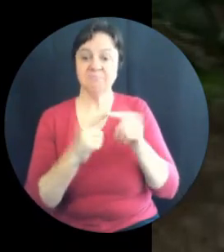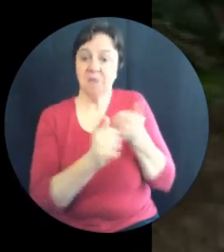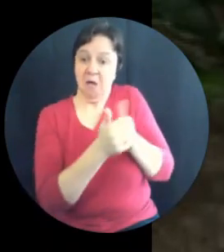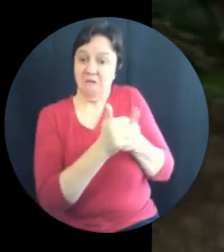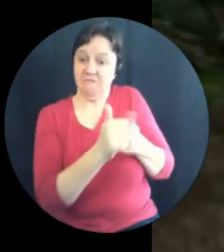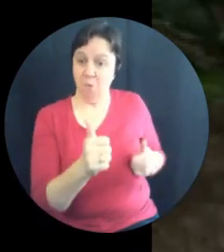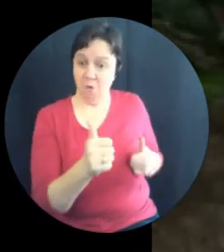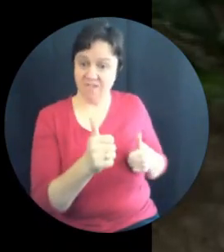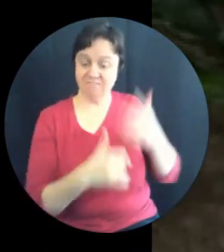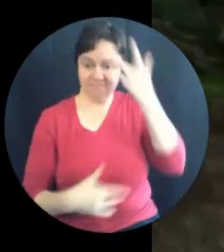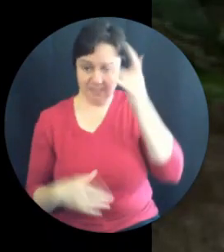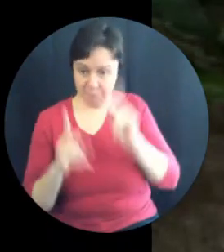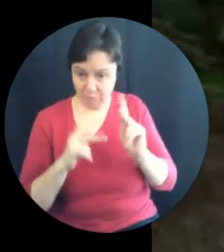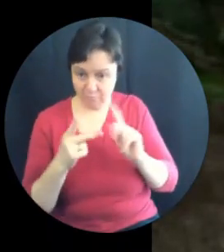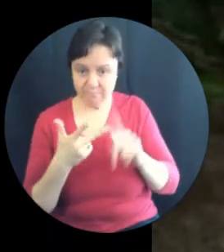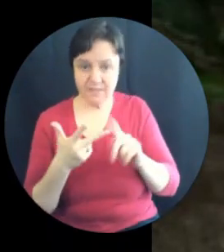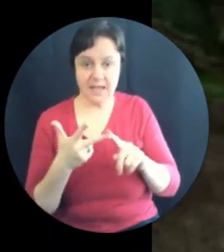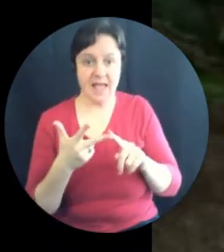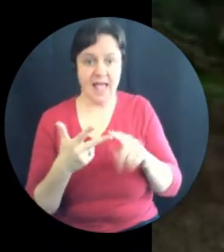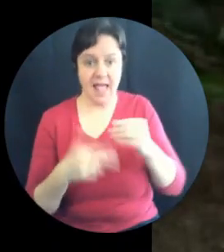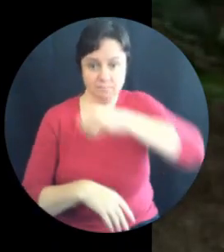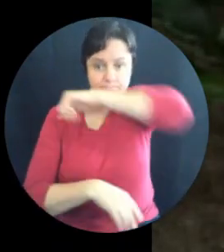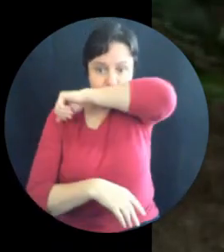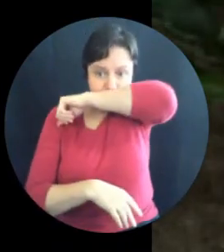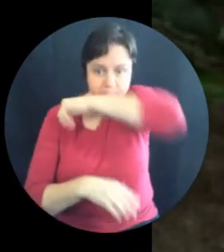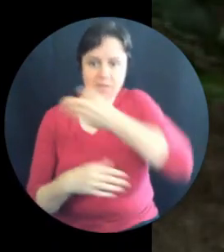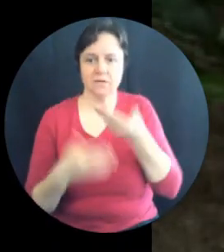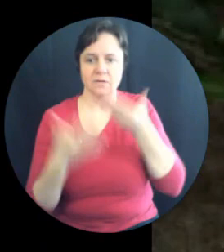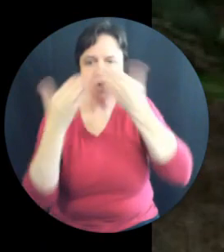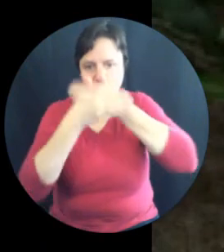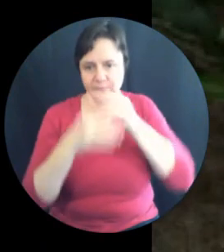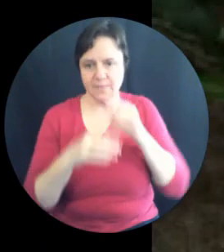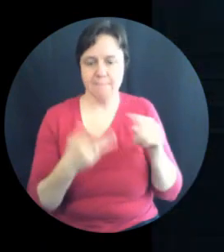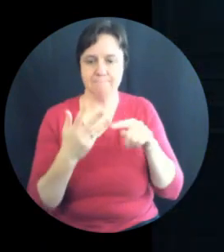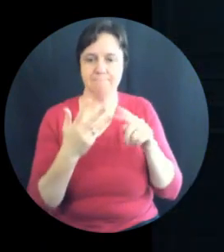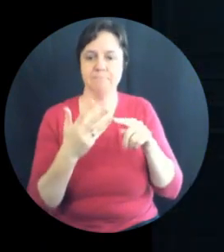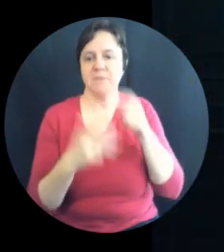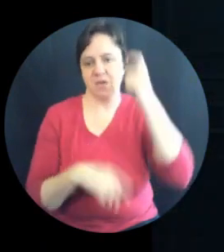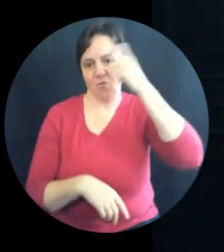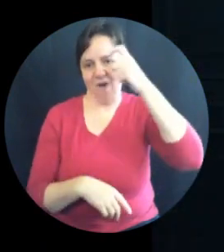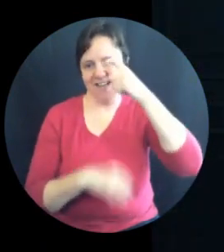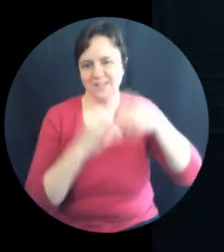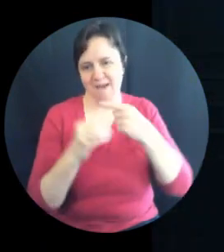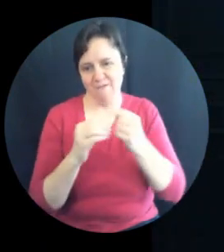out into public. And be wise. Be wise about food.